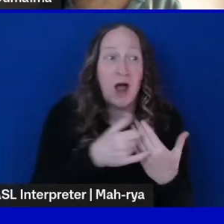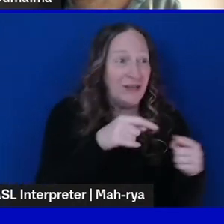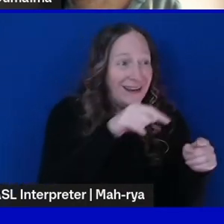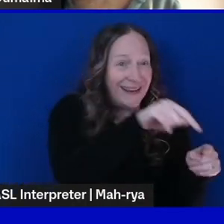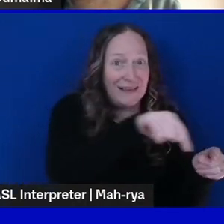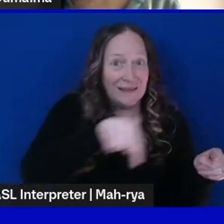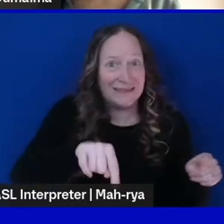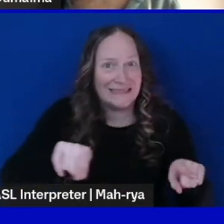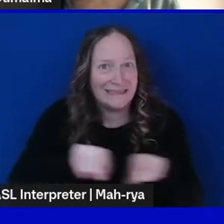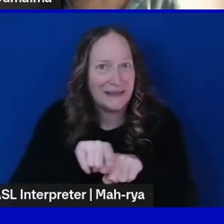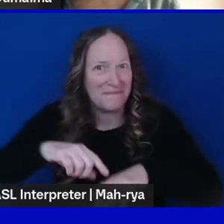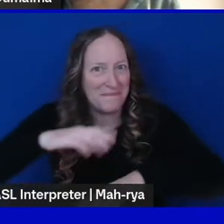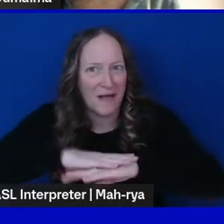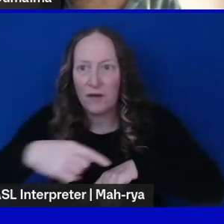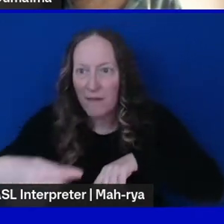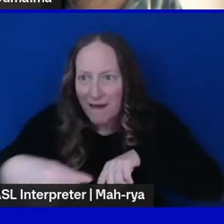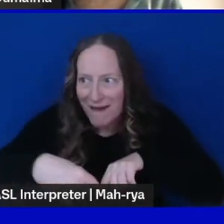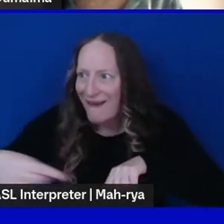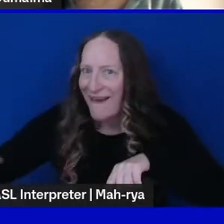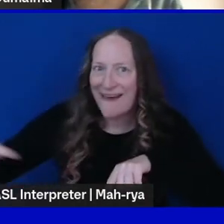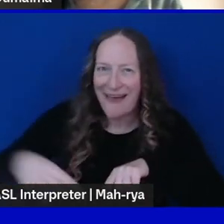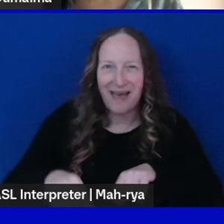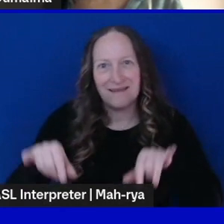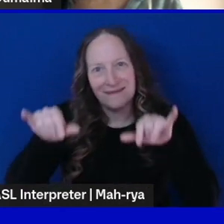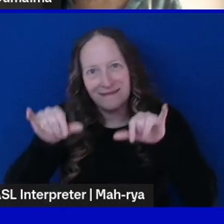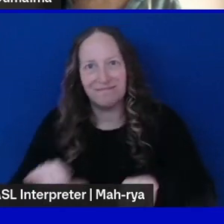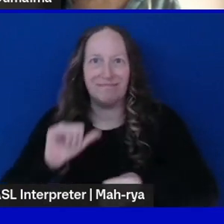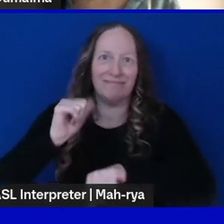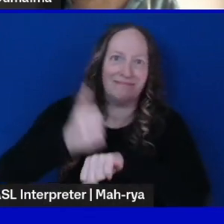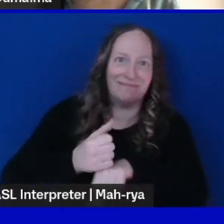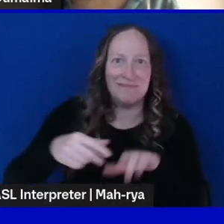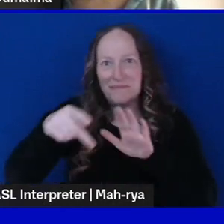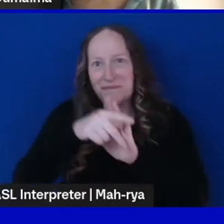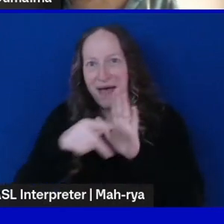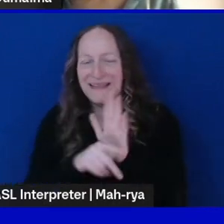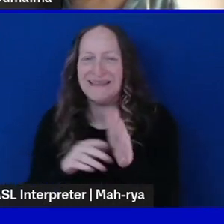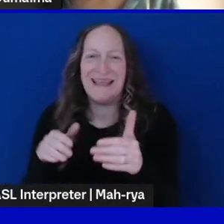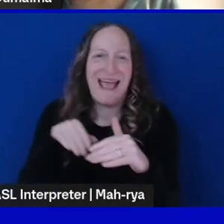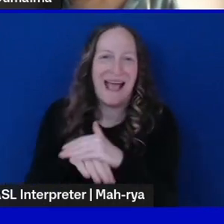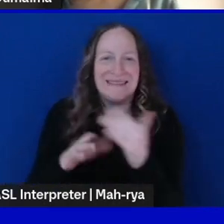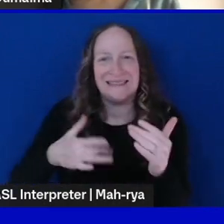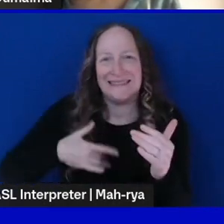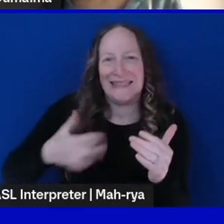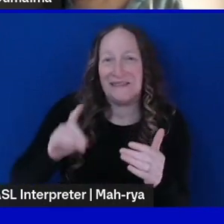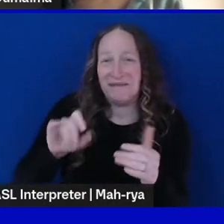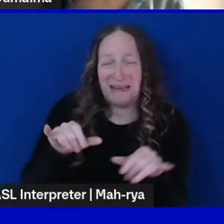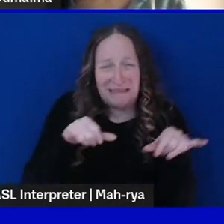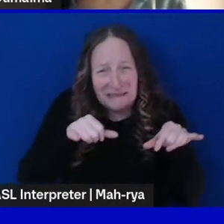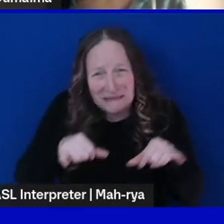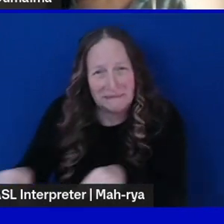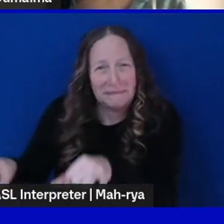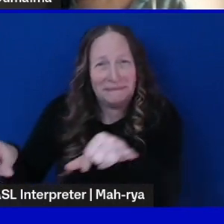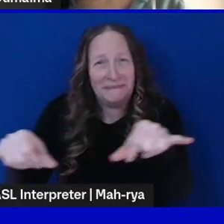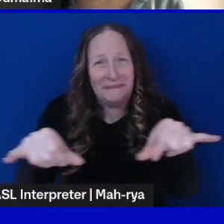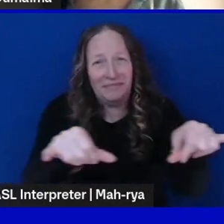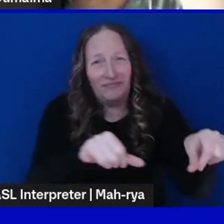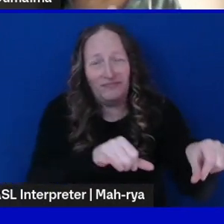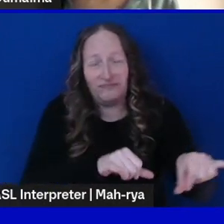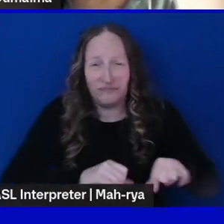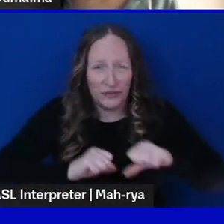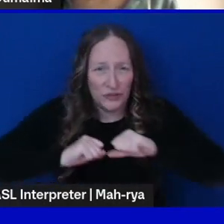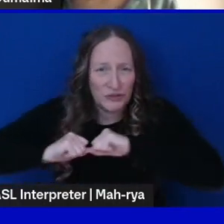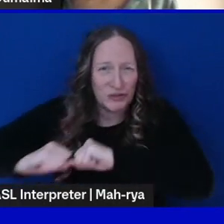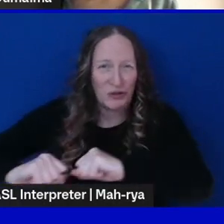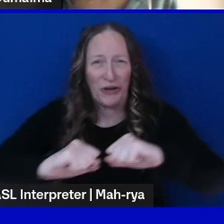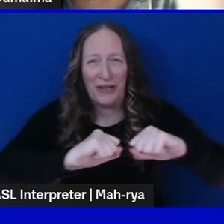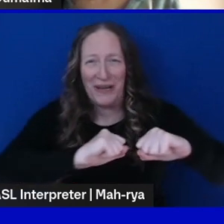the same platform with consistent and predefined policies for managing access to sensitive data, which ensures uniformity and security across